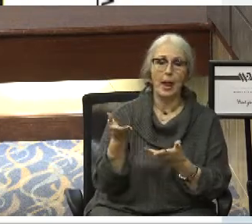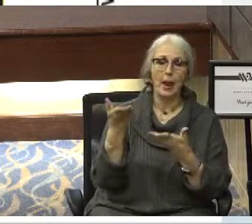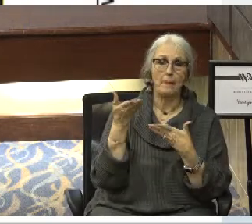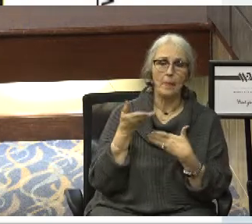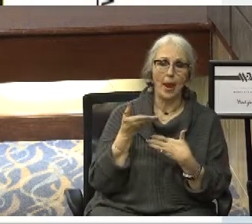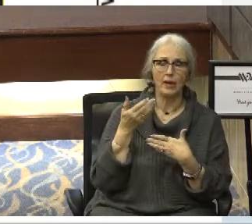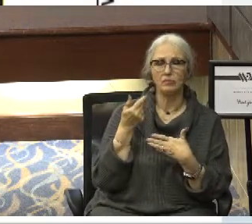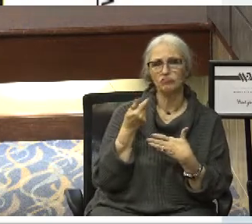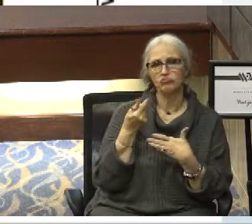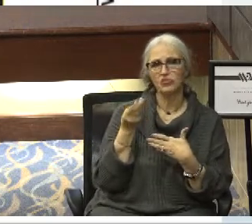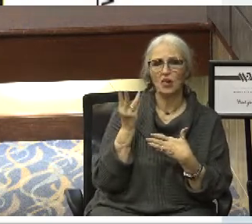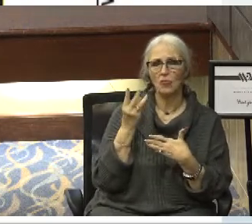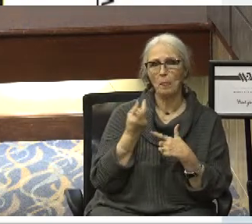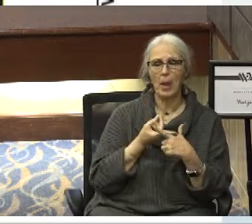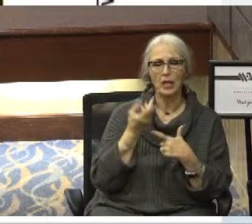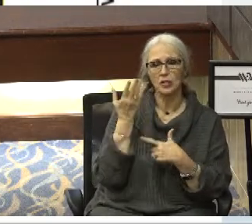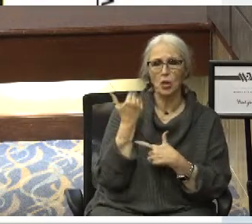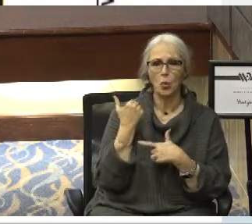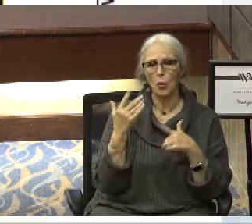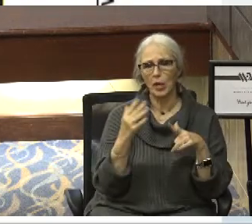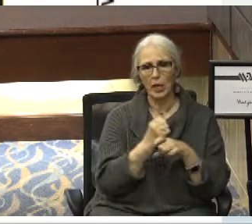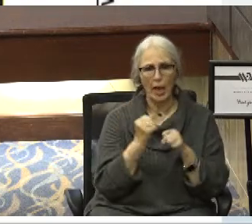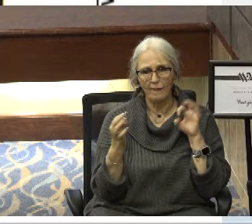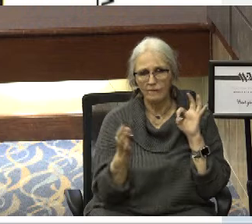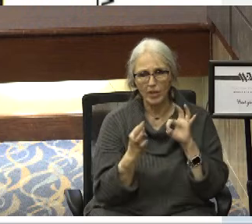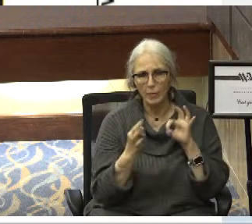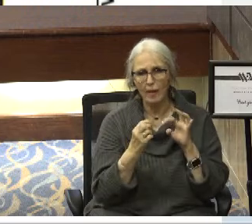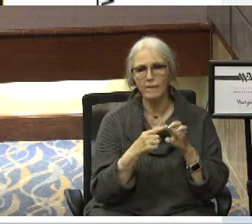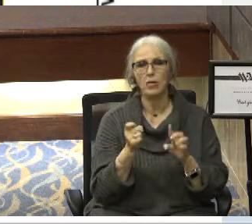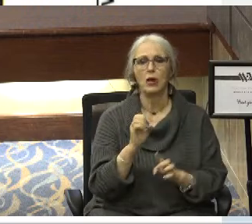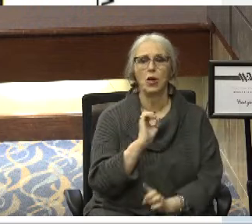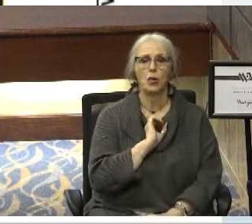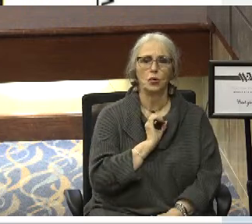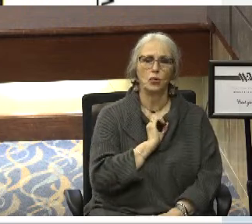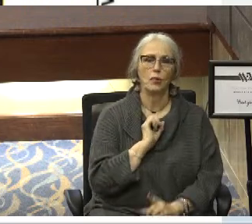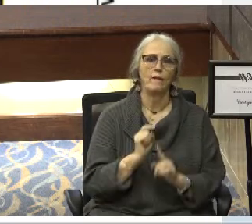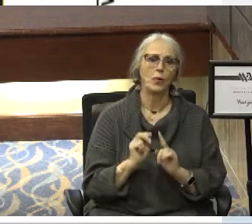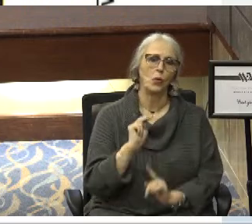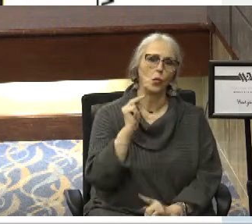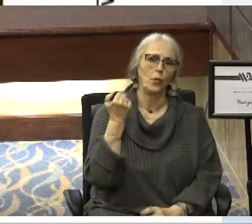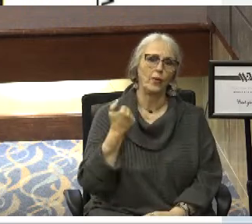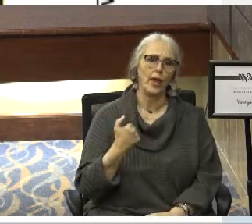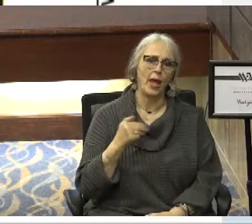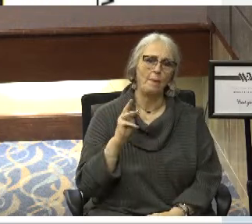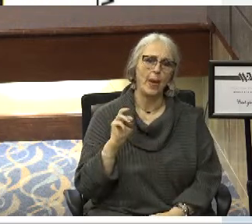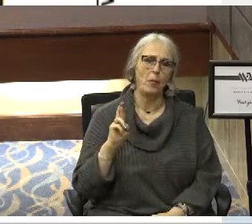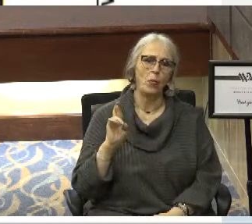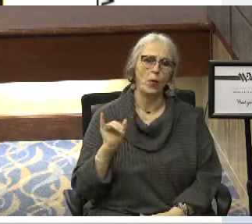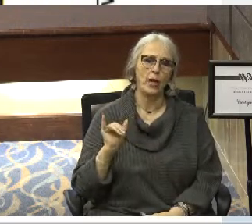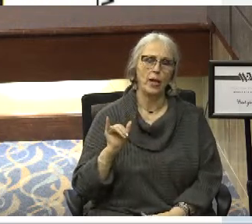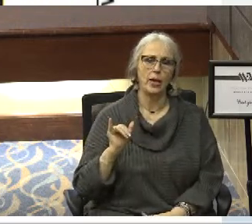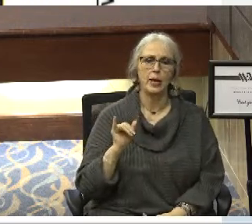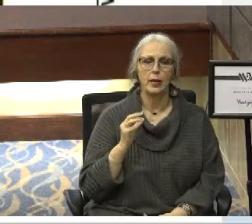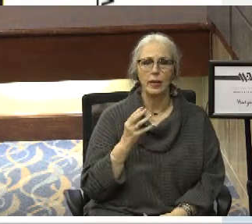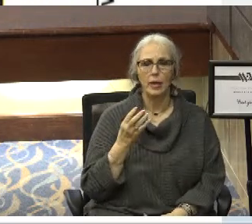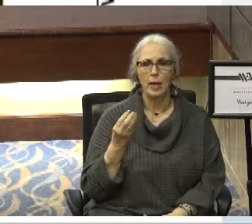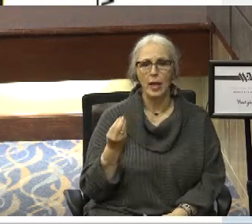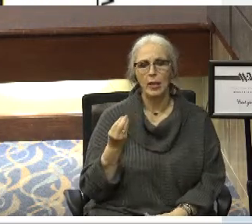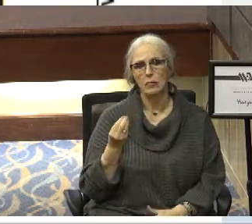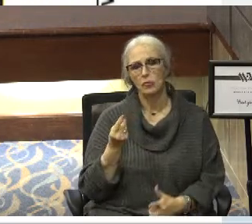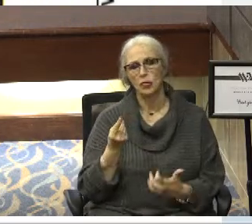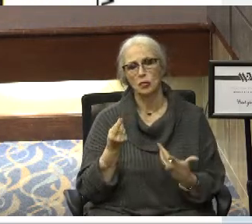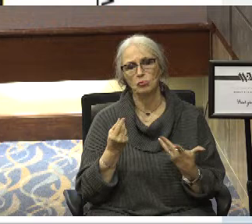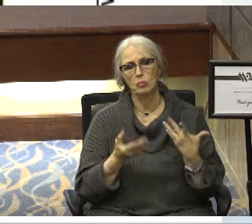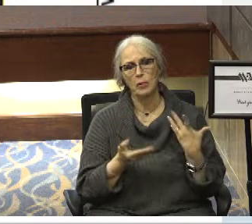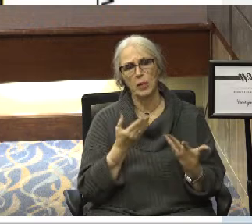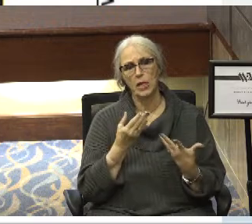several months ago, and we got some feedback from the owners across on the north side of Mary about them potentially wanting to